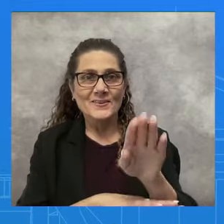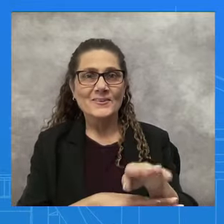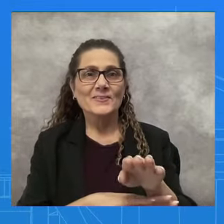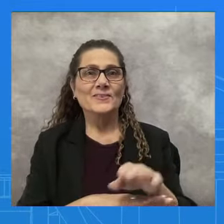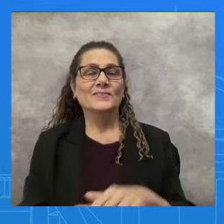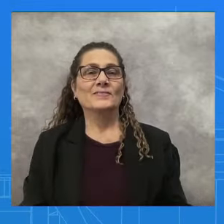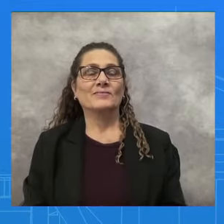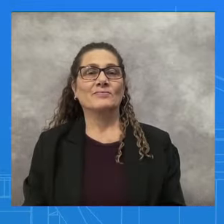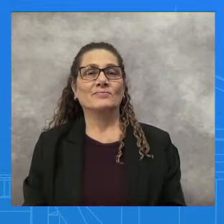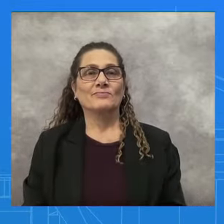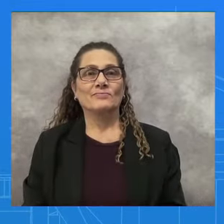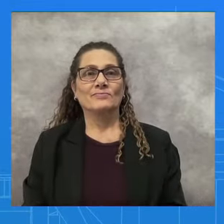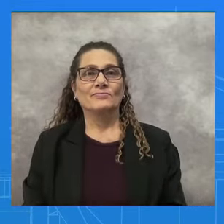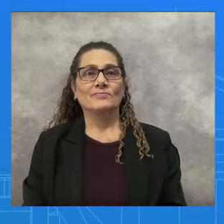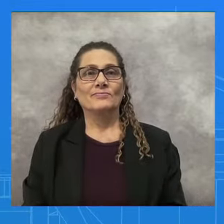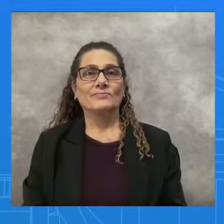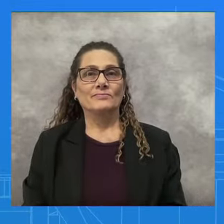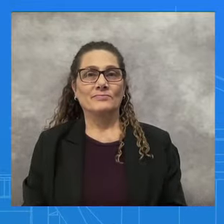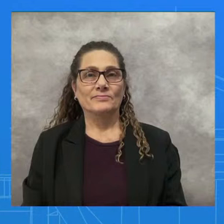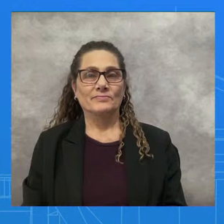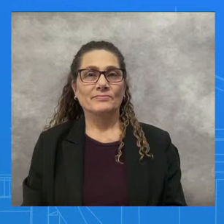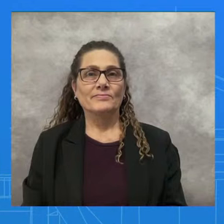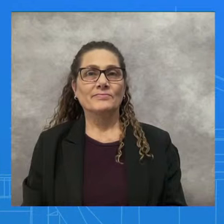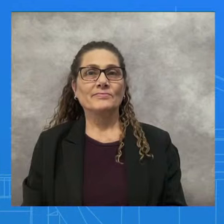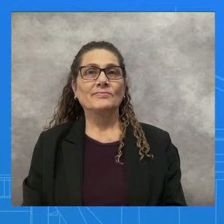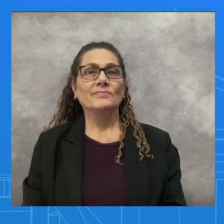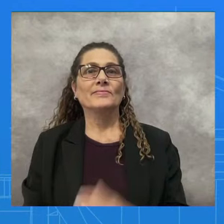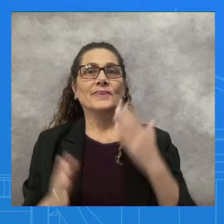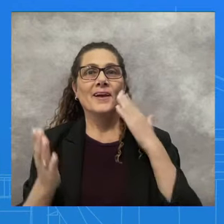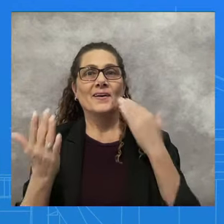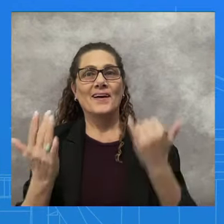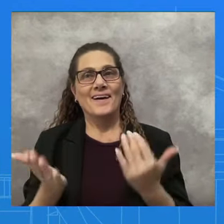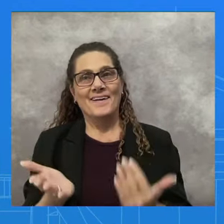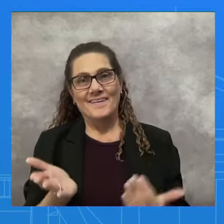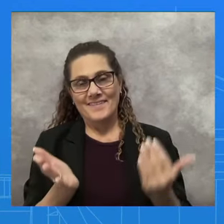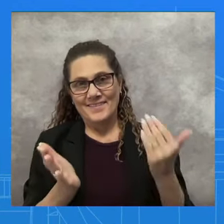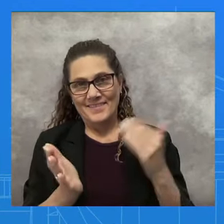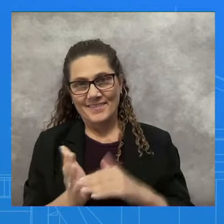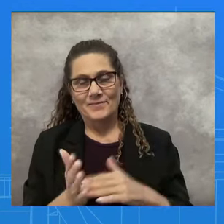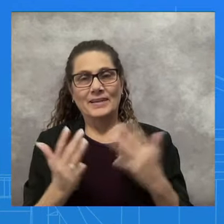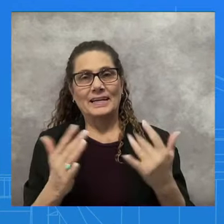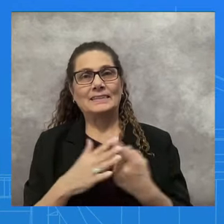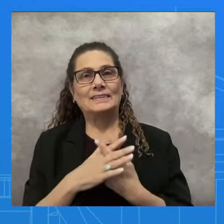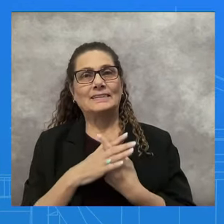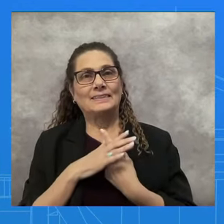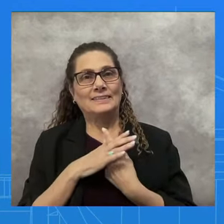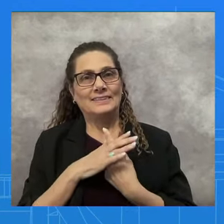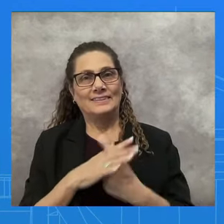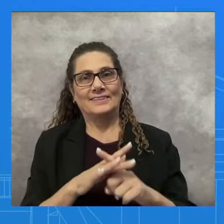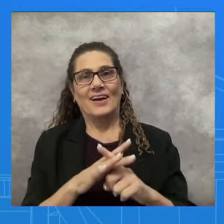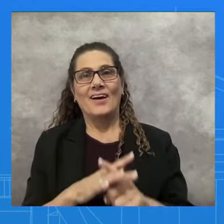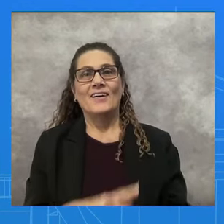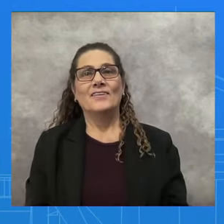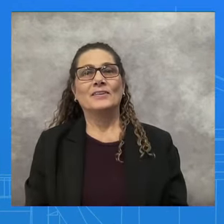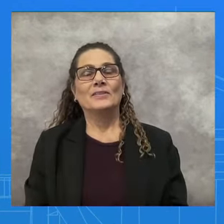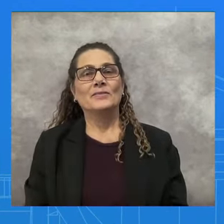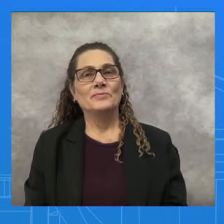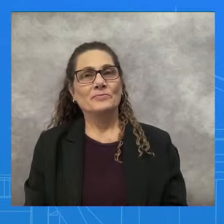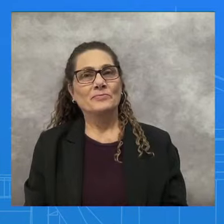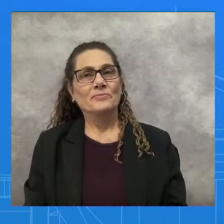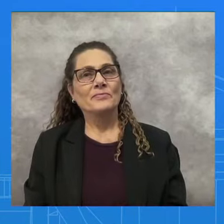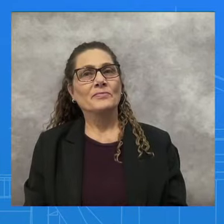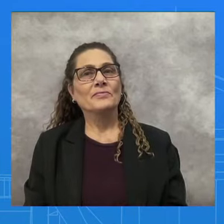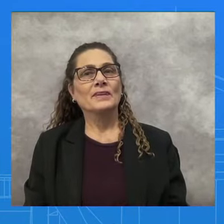So once again, I'm starting the briefing on a pretty sad note. Yesterday, multiple gunmen